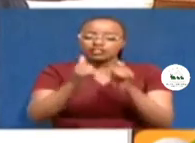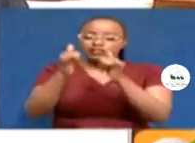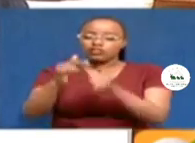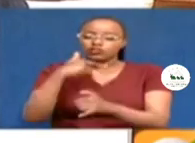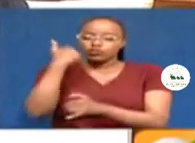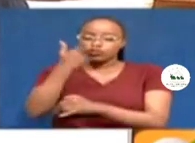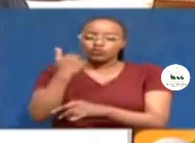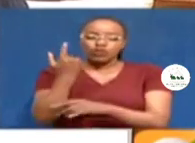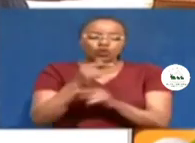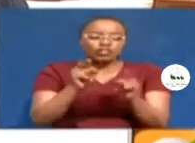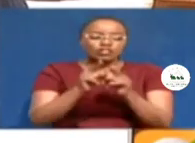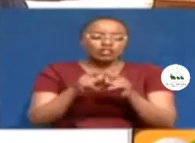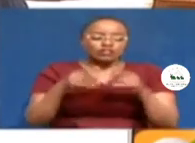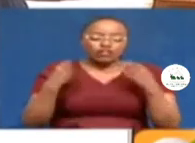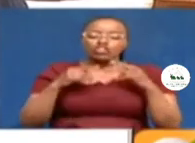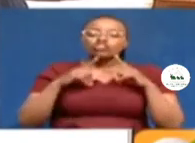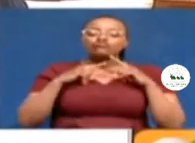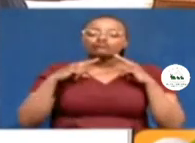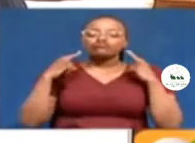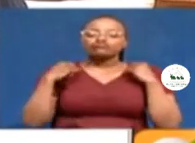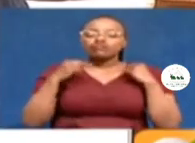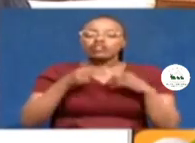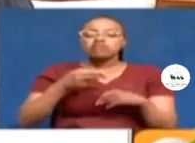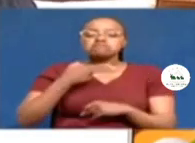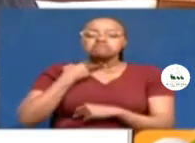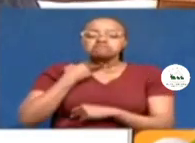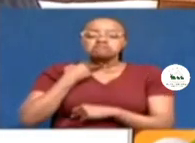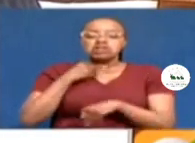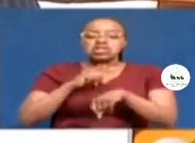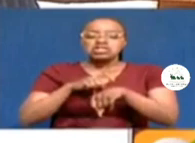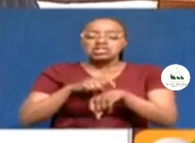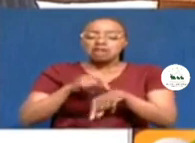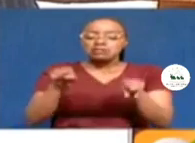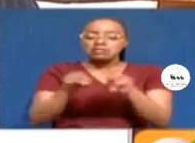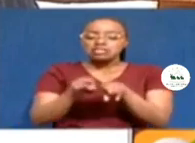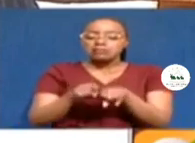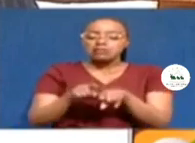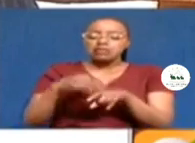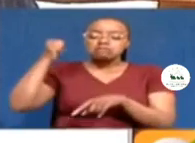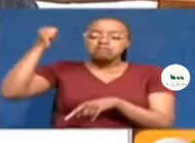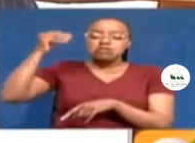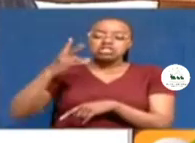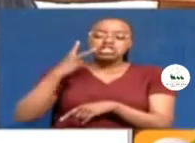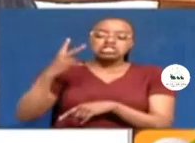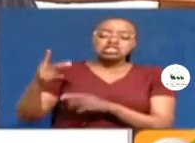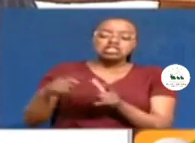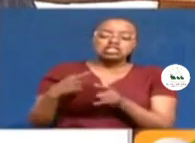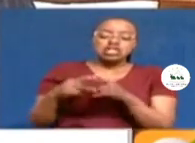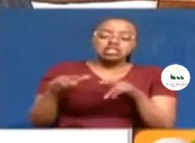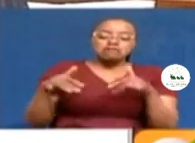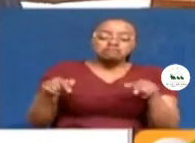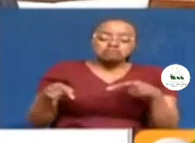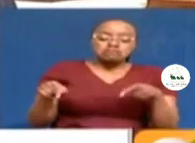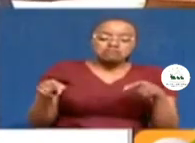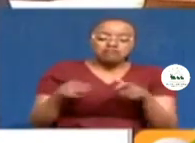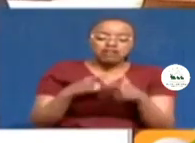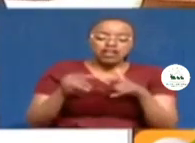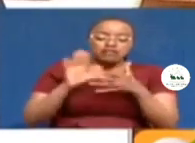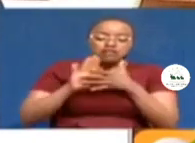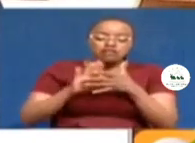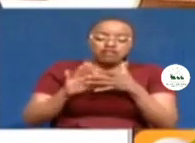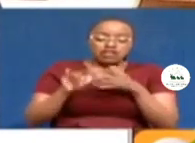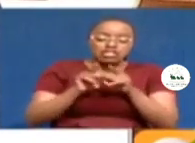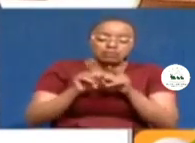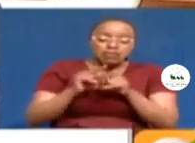who wear the dog's collar, who, when they cite a politician, they tremble and quake in their